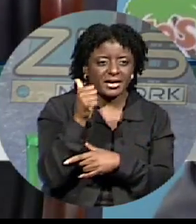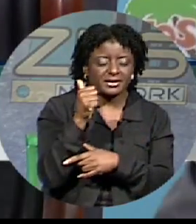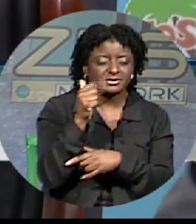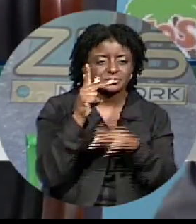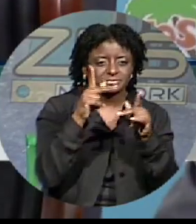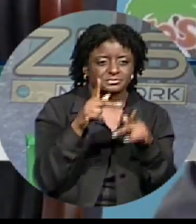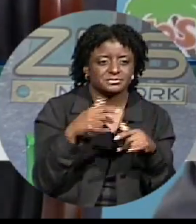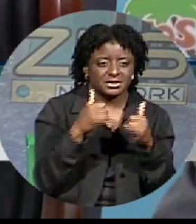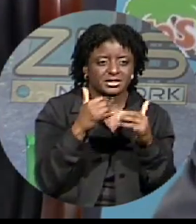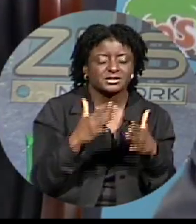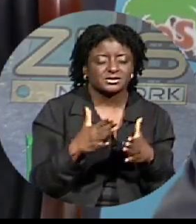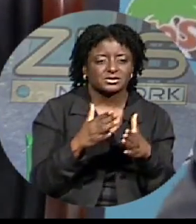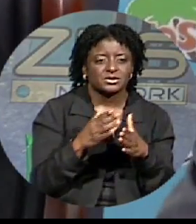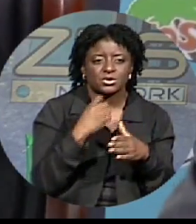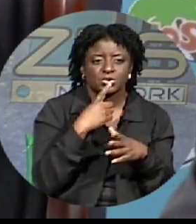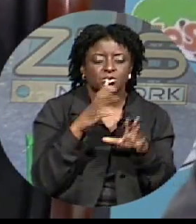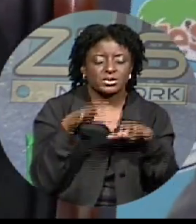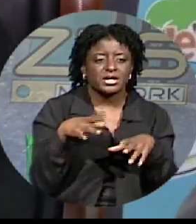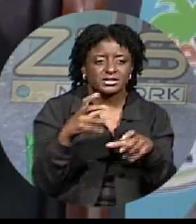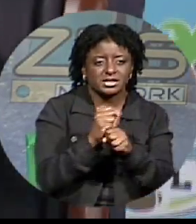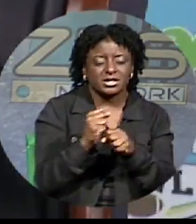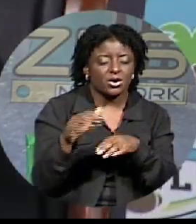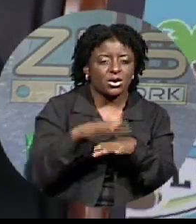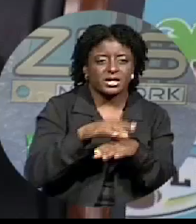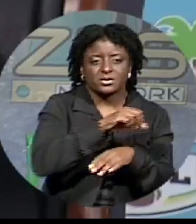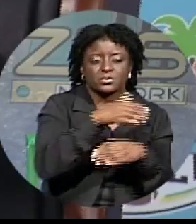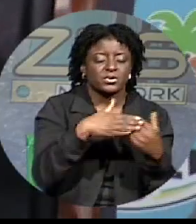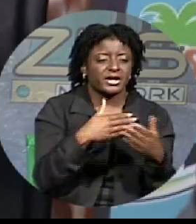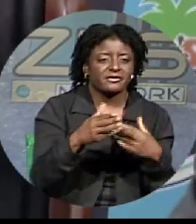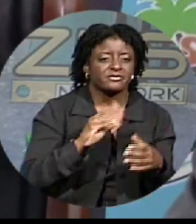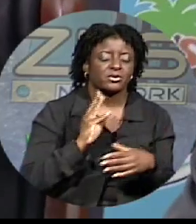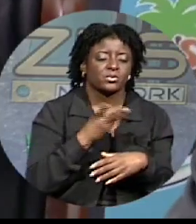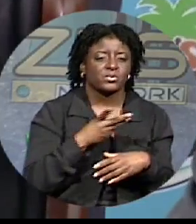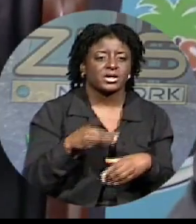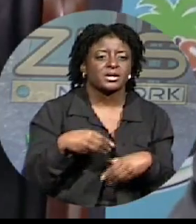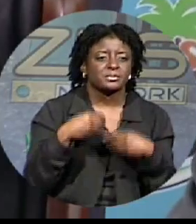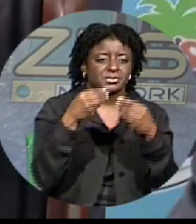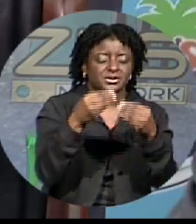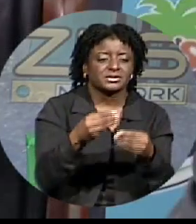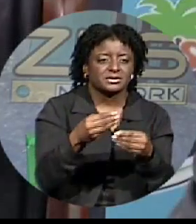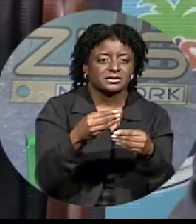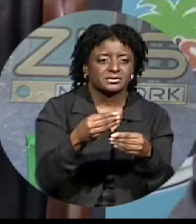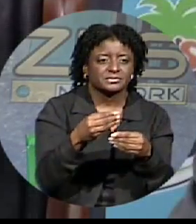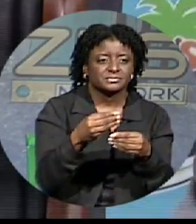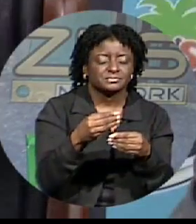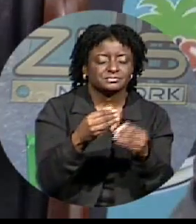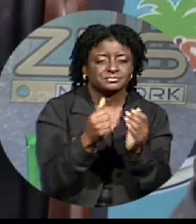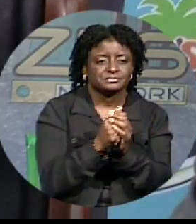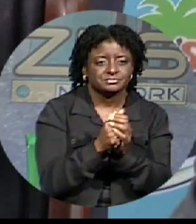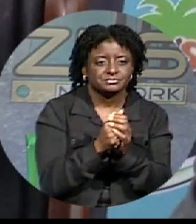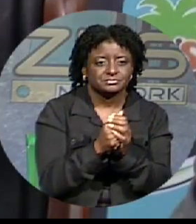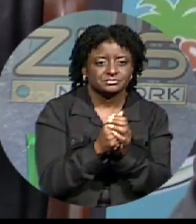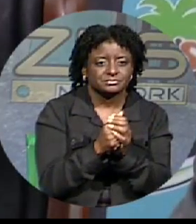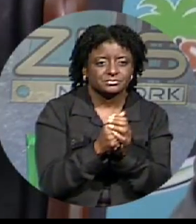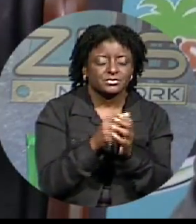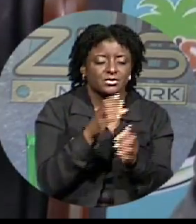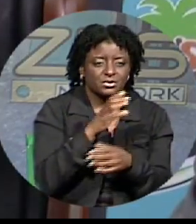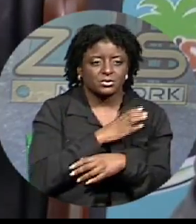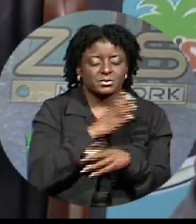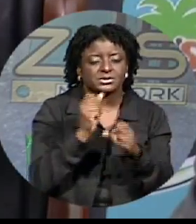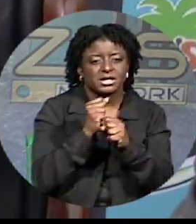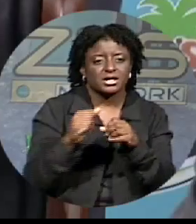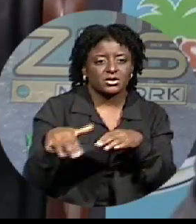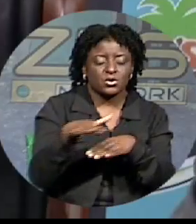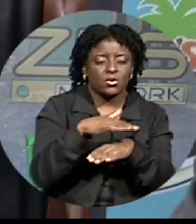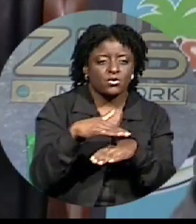on, whatever we put in front of them. And Coop has done a tremendous job all year. He's taken over the offense,